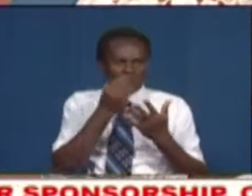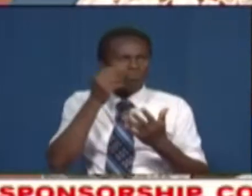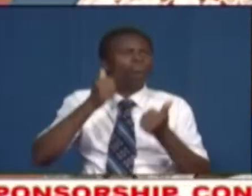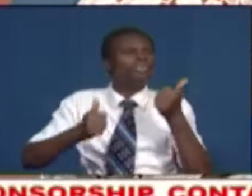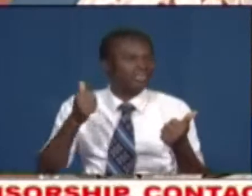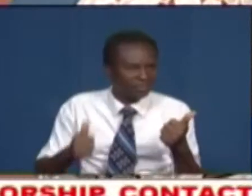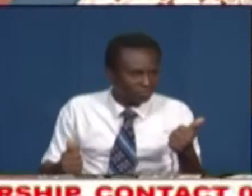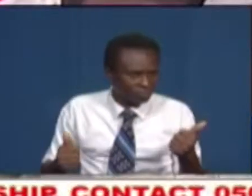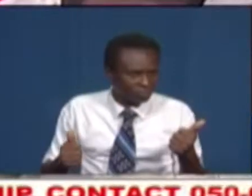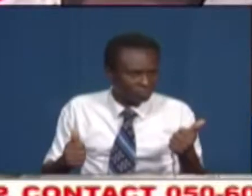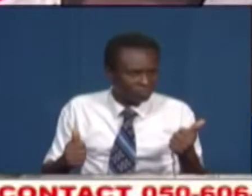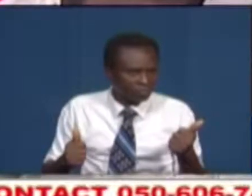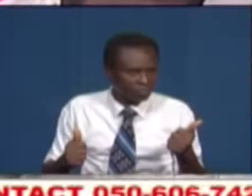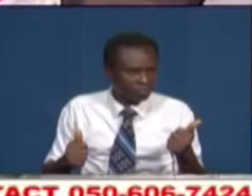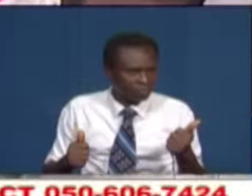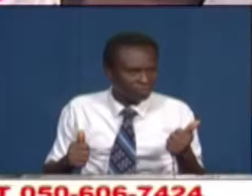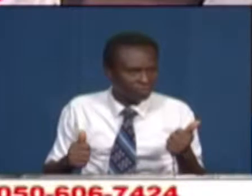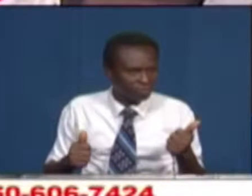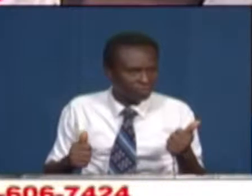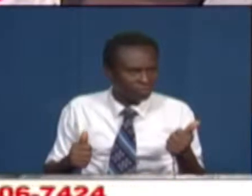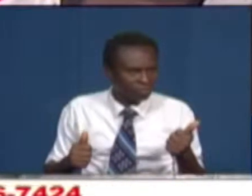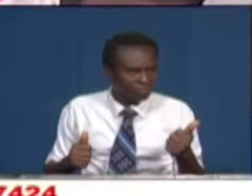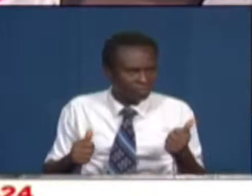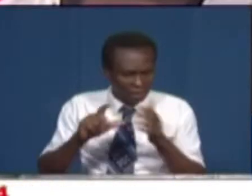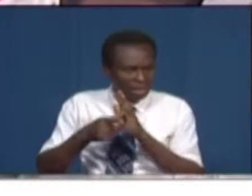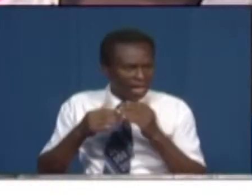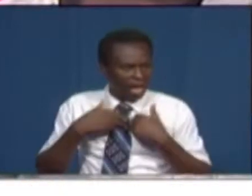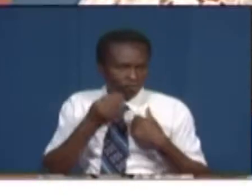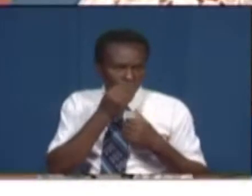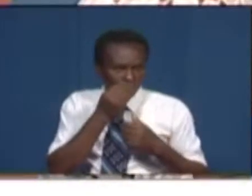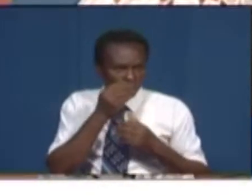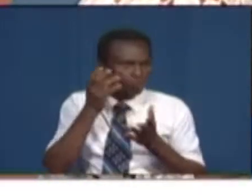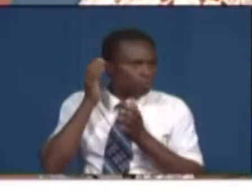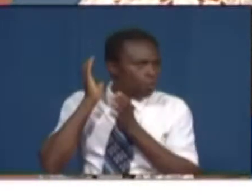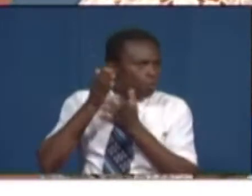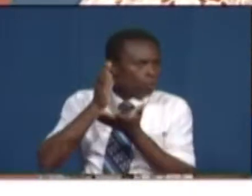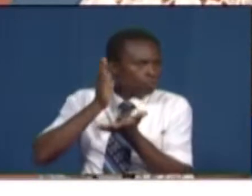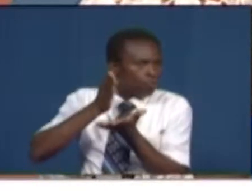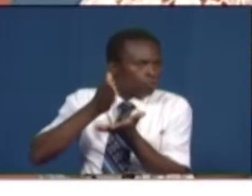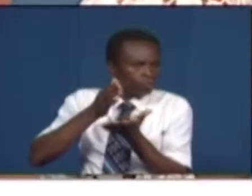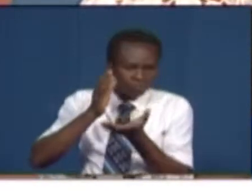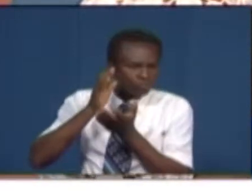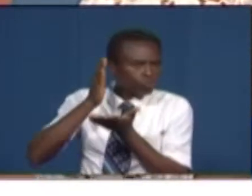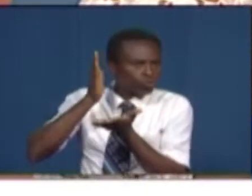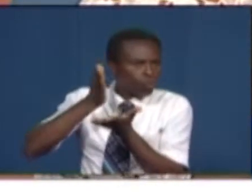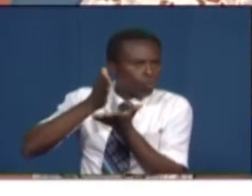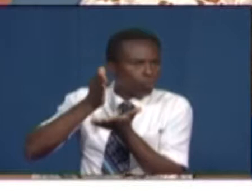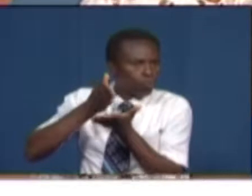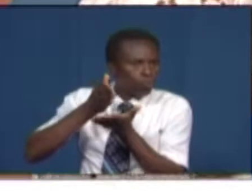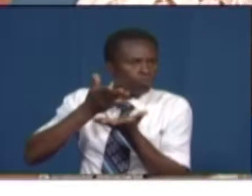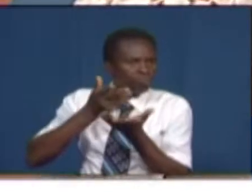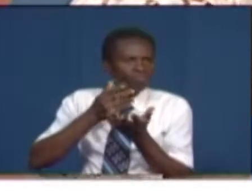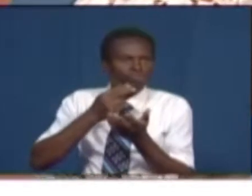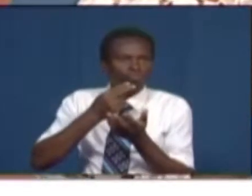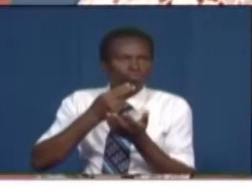to go to school. And then we have our soya that gives you so much protein, you know, and the soya is grown so well in Ghana this day. We